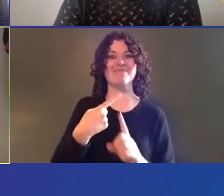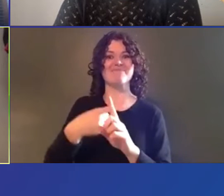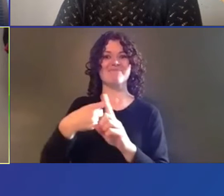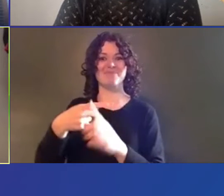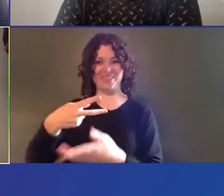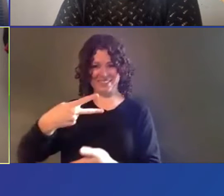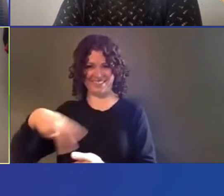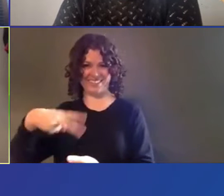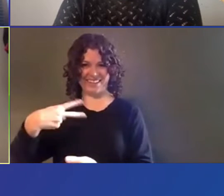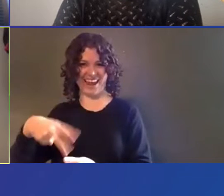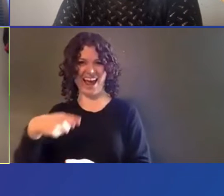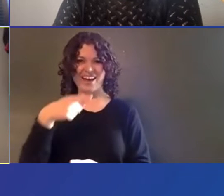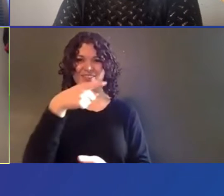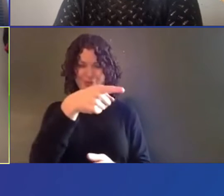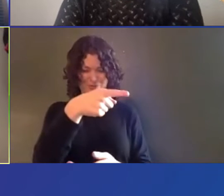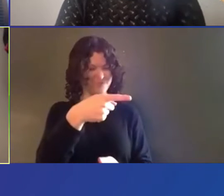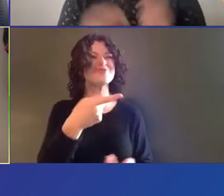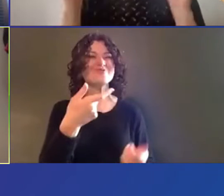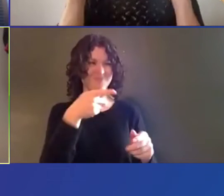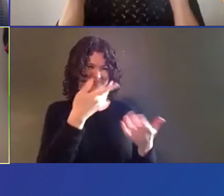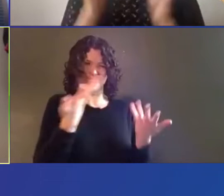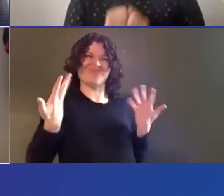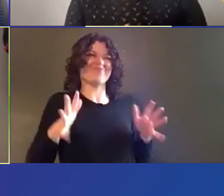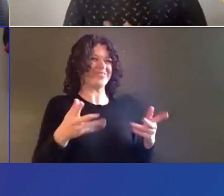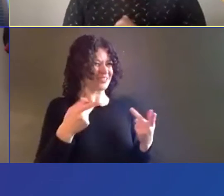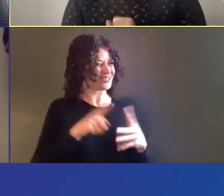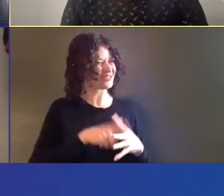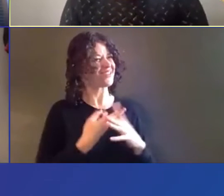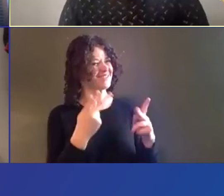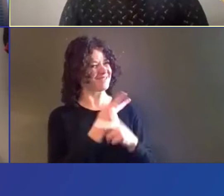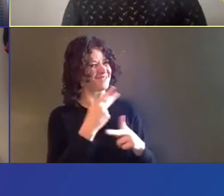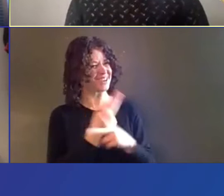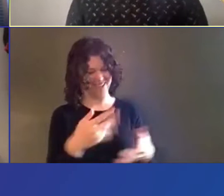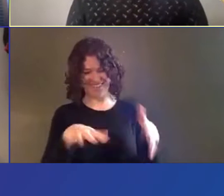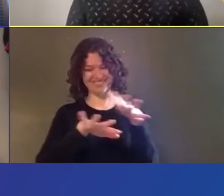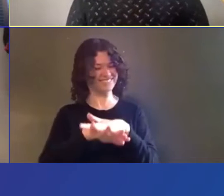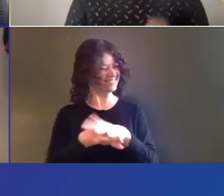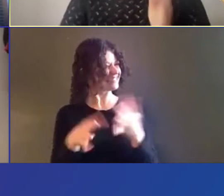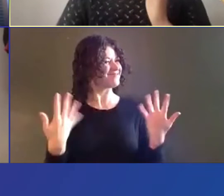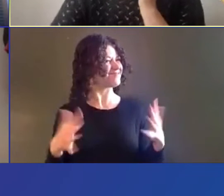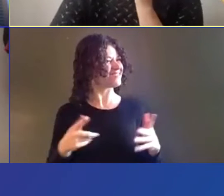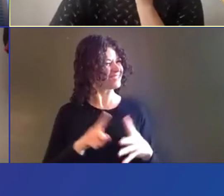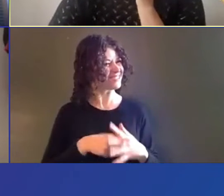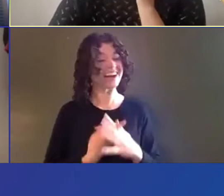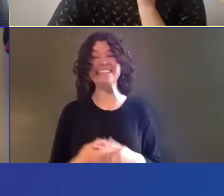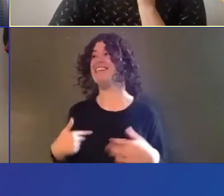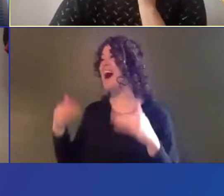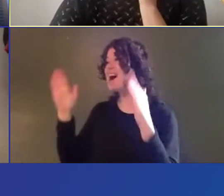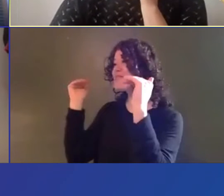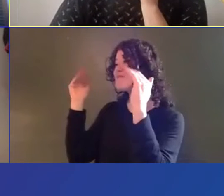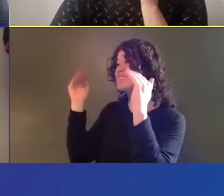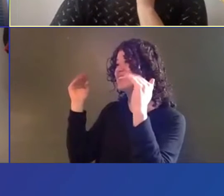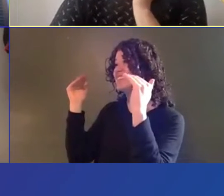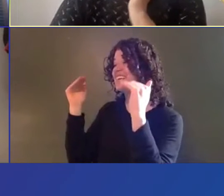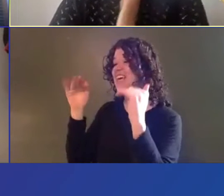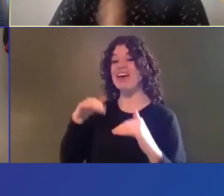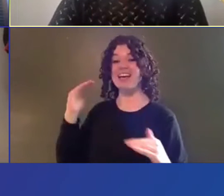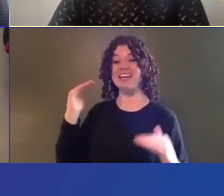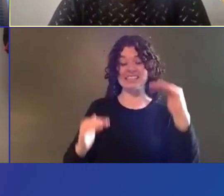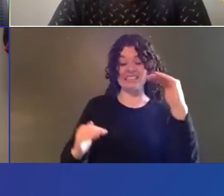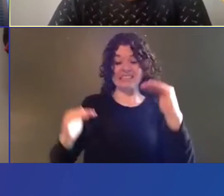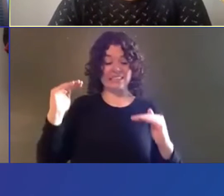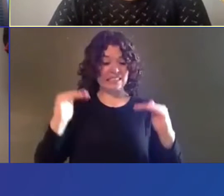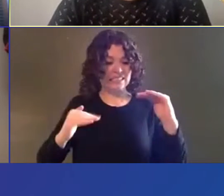think, Sarah, you're like nailing that. Hopefully. I think that balancing act of how